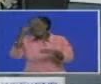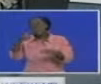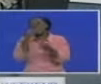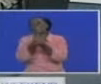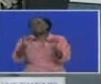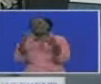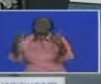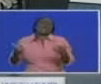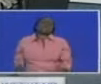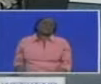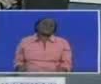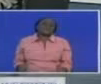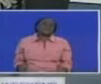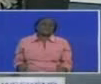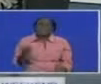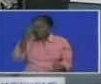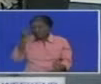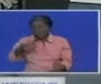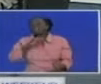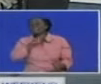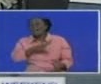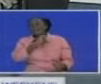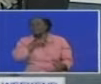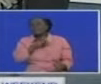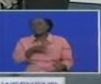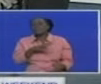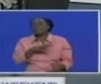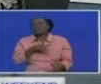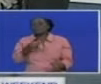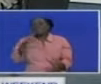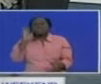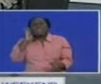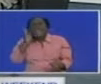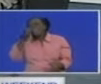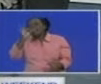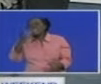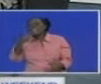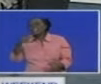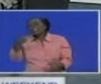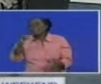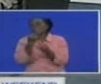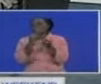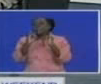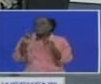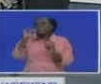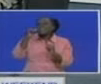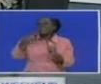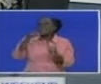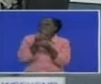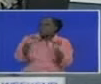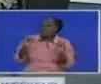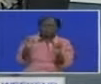we're not independent. That's right. Keep shouting that. How long? When did you ever hear France saying that it's independent? Or America? Britain? America every day. Okay.